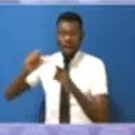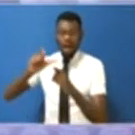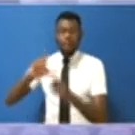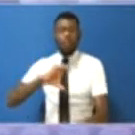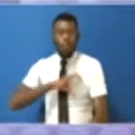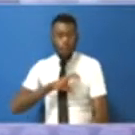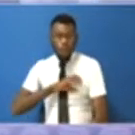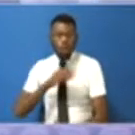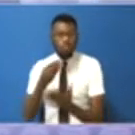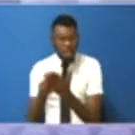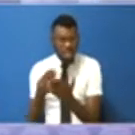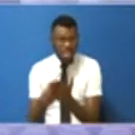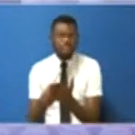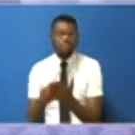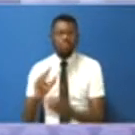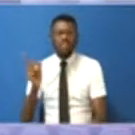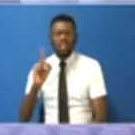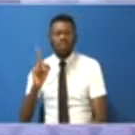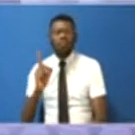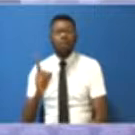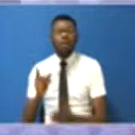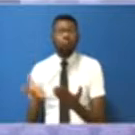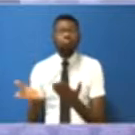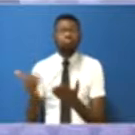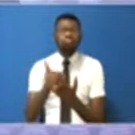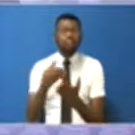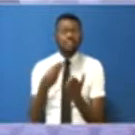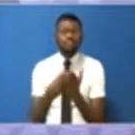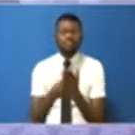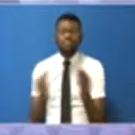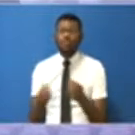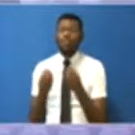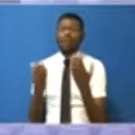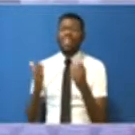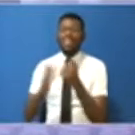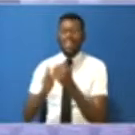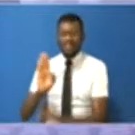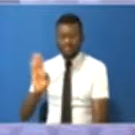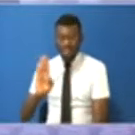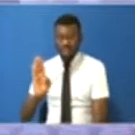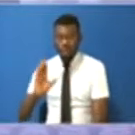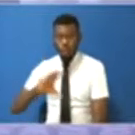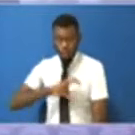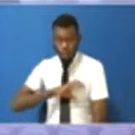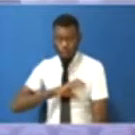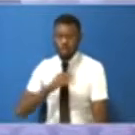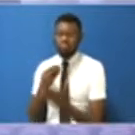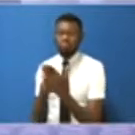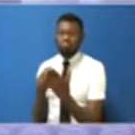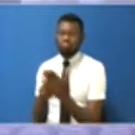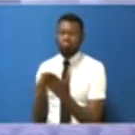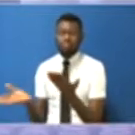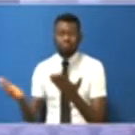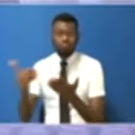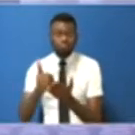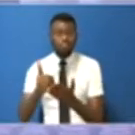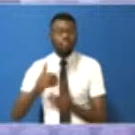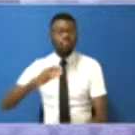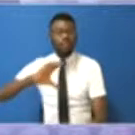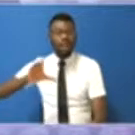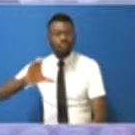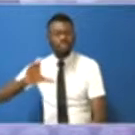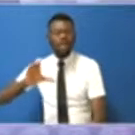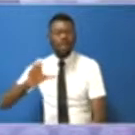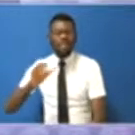own source revenue like nairobi's only generating nine this is going to do about nine billion of its own revenue so the county